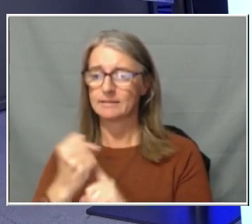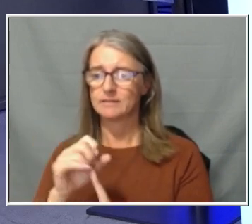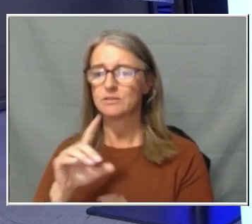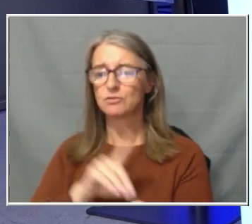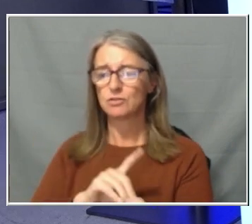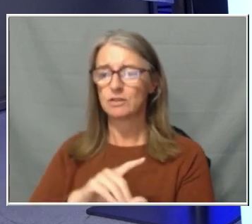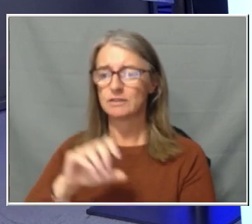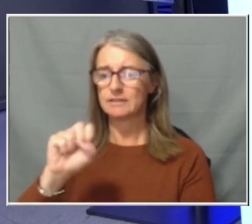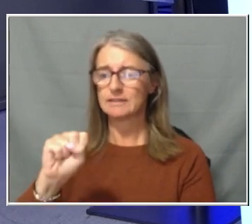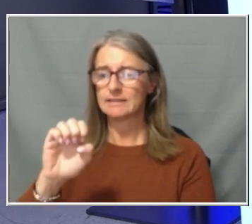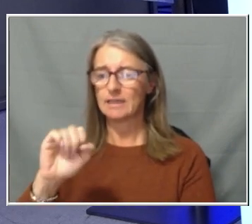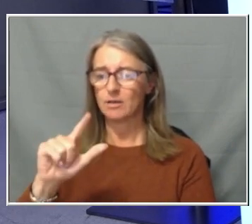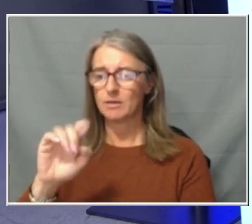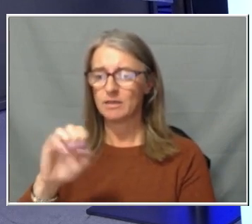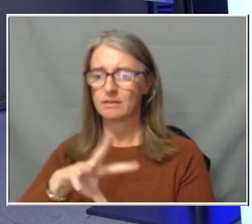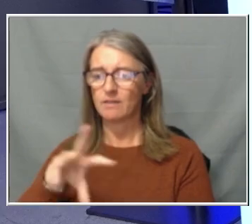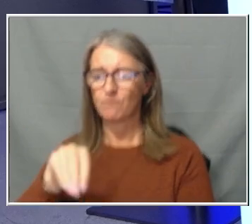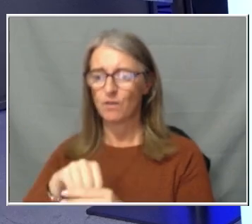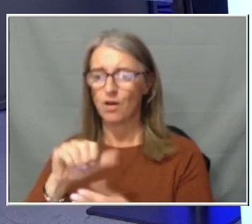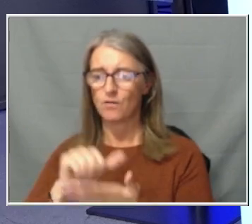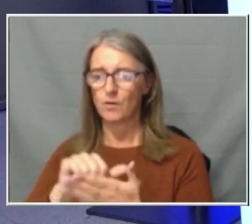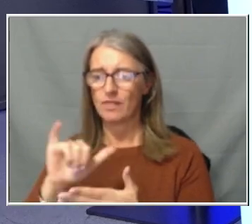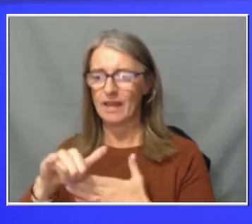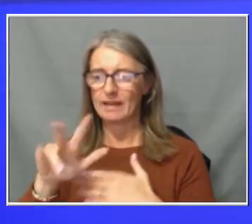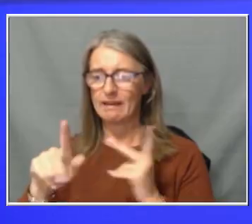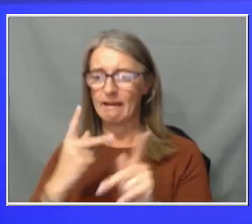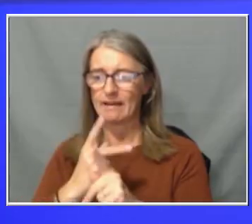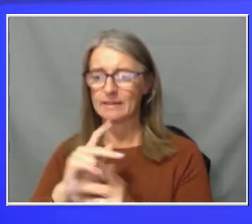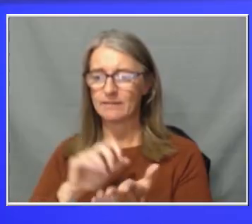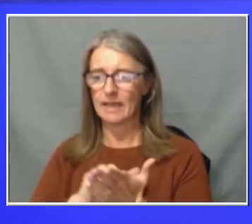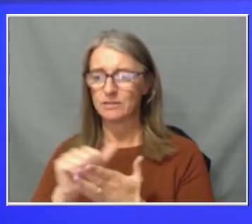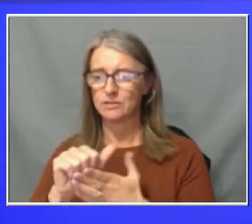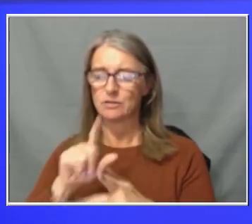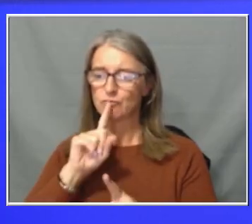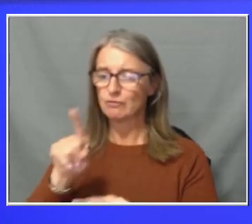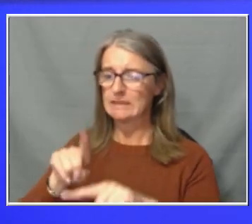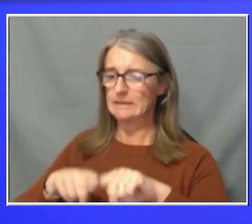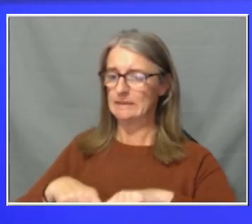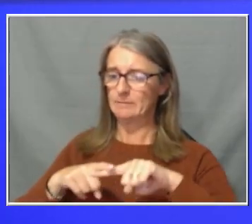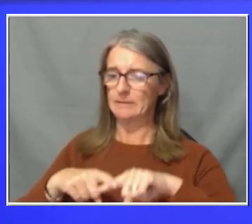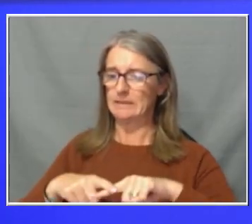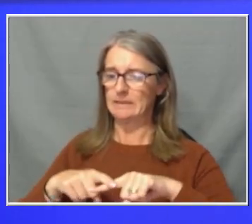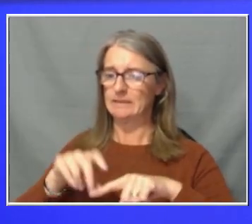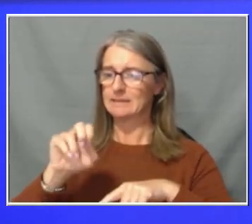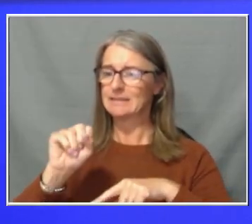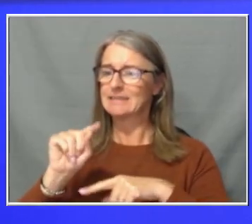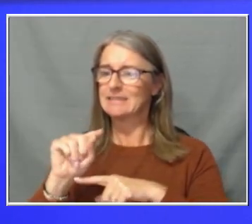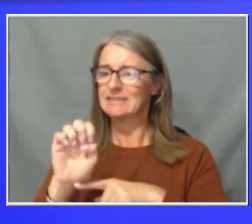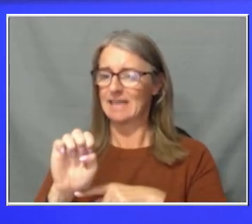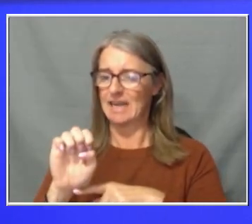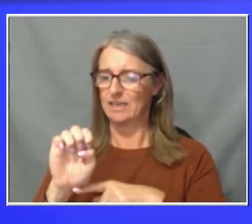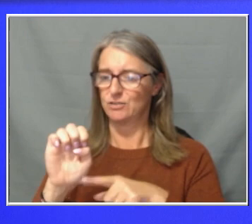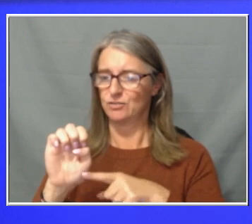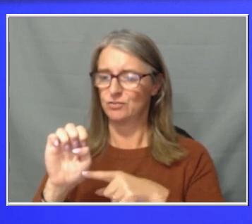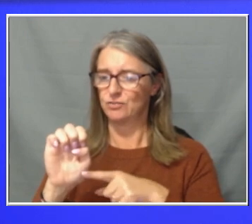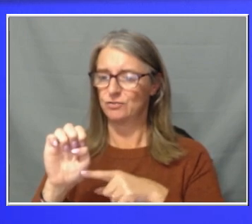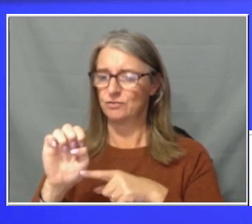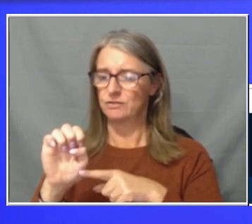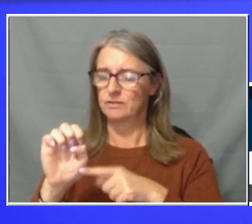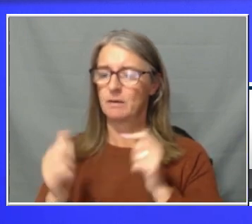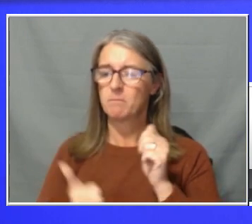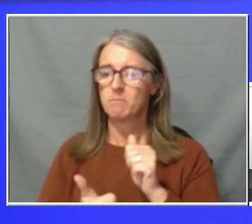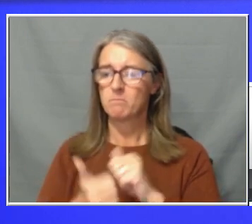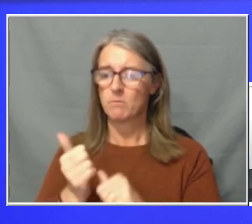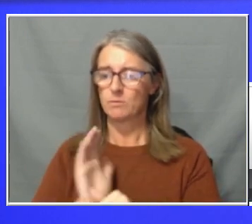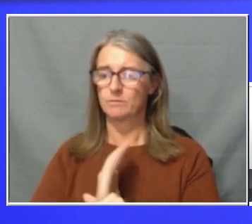for melanoma? Yeah, so it really depends on the stage of the melanoma that you found. So most of